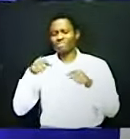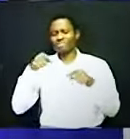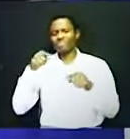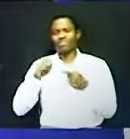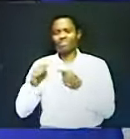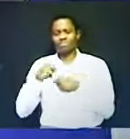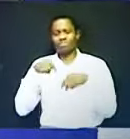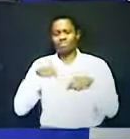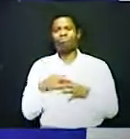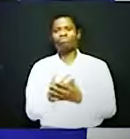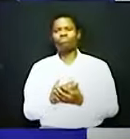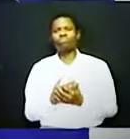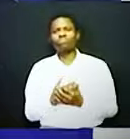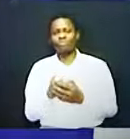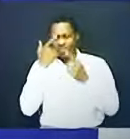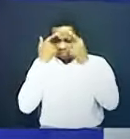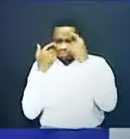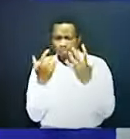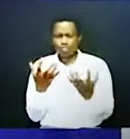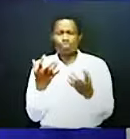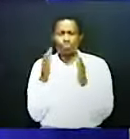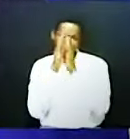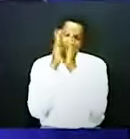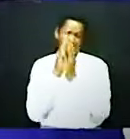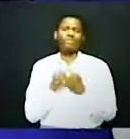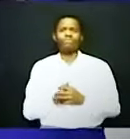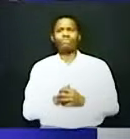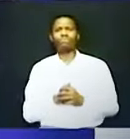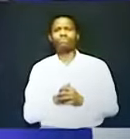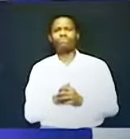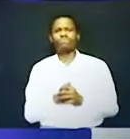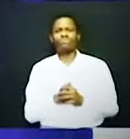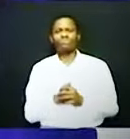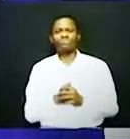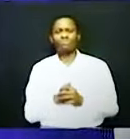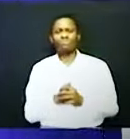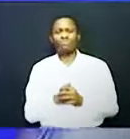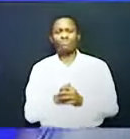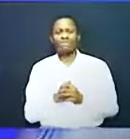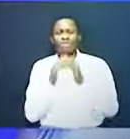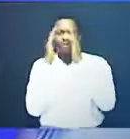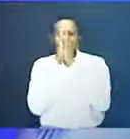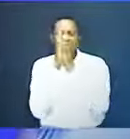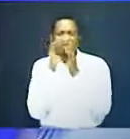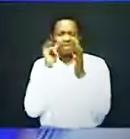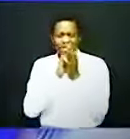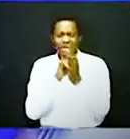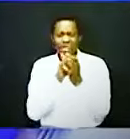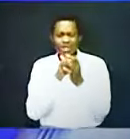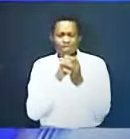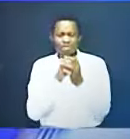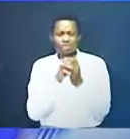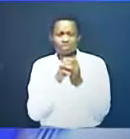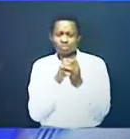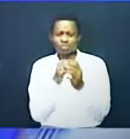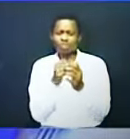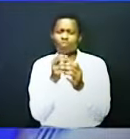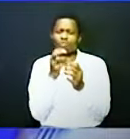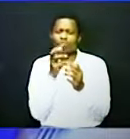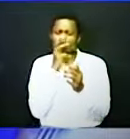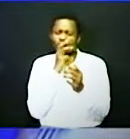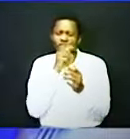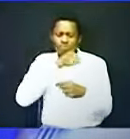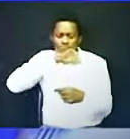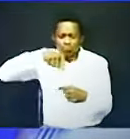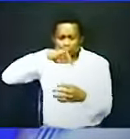tonight, because I want us to pray. Pray that spring up all well within my soul, so that